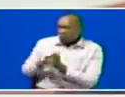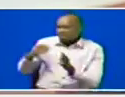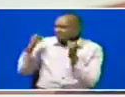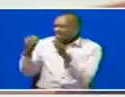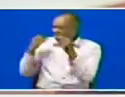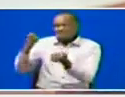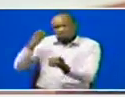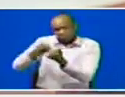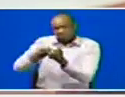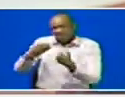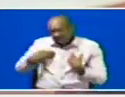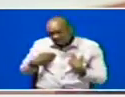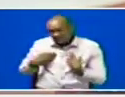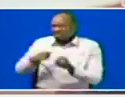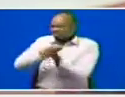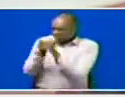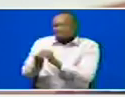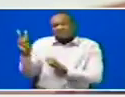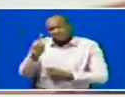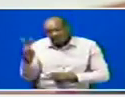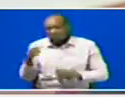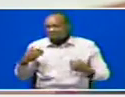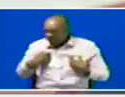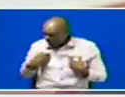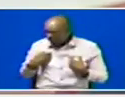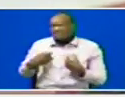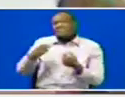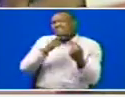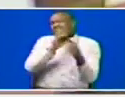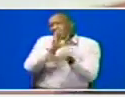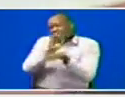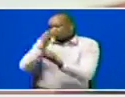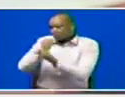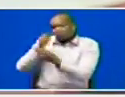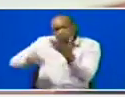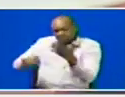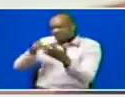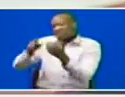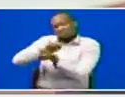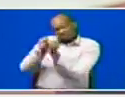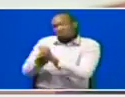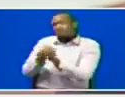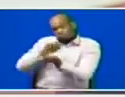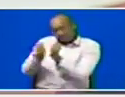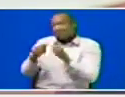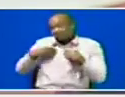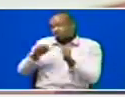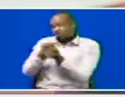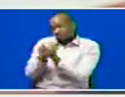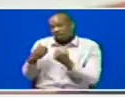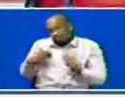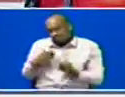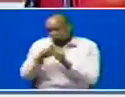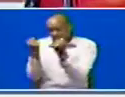many complexities, change Indeed. In value systems. What's the role of church in this changing society? Well, the role of